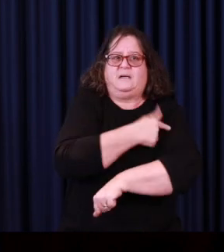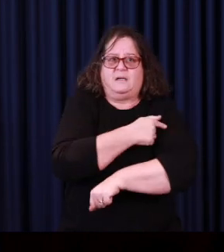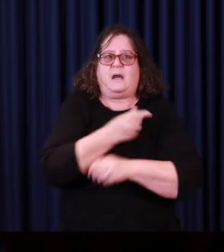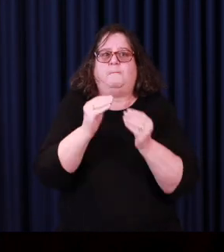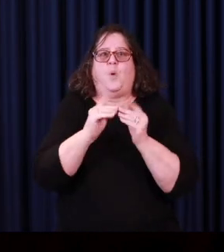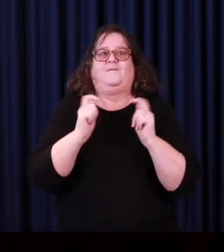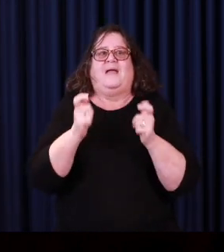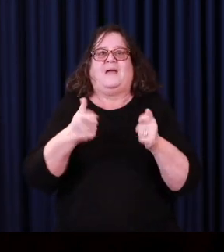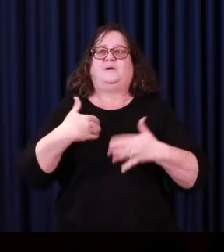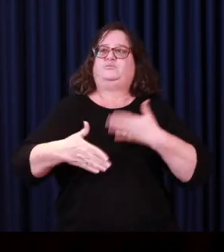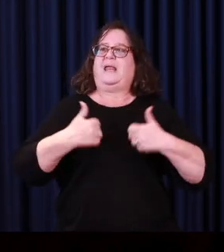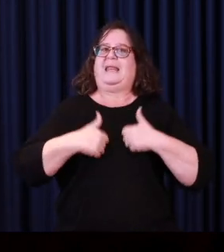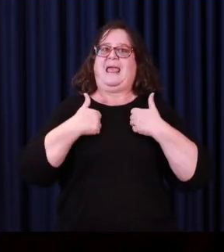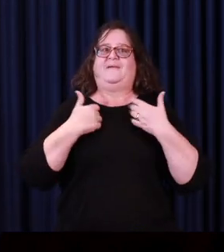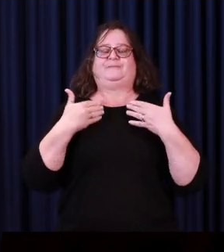as it should be.